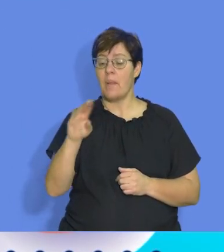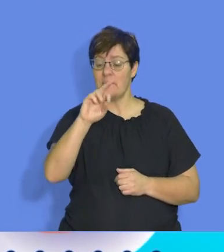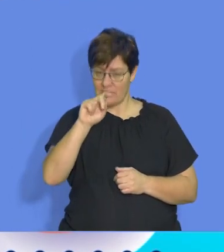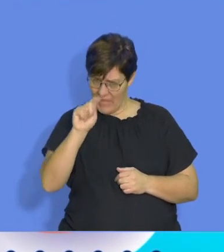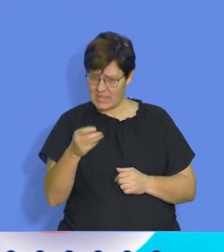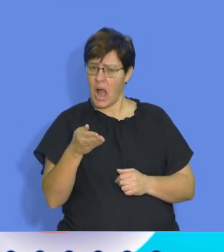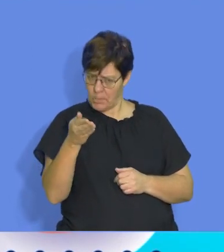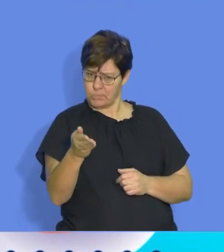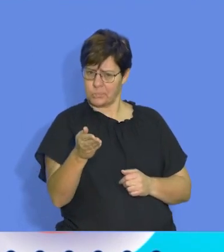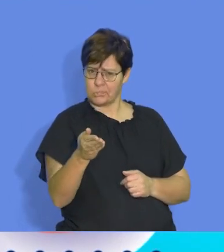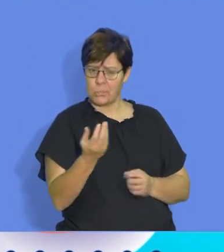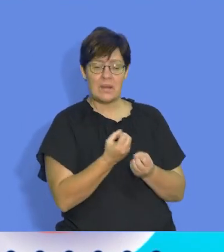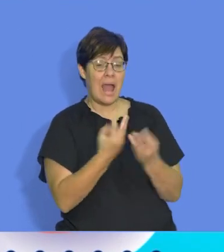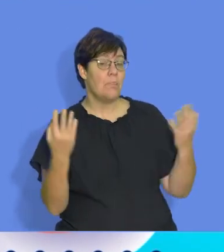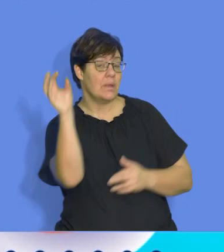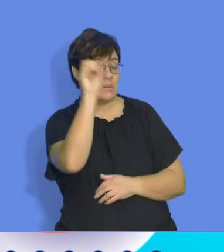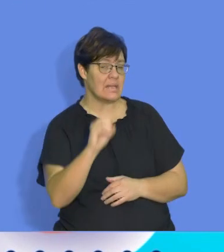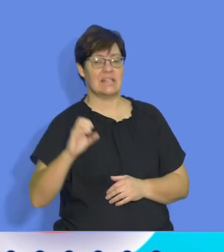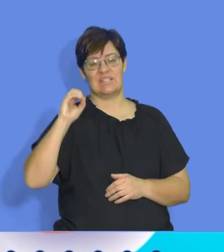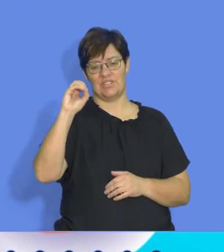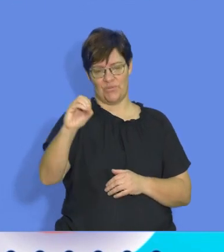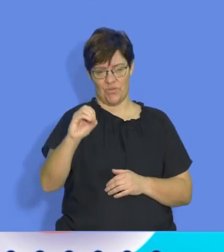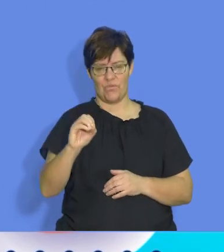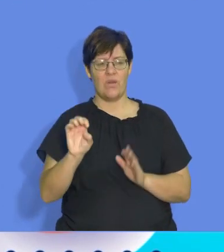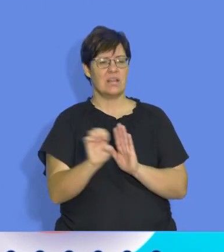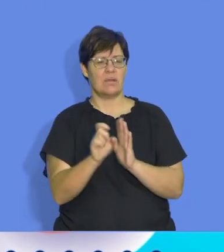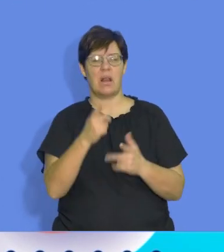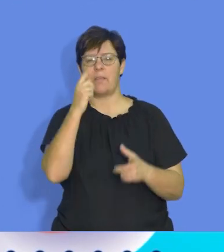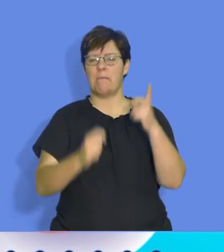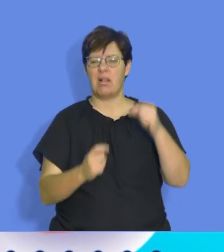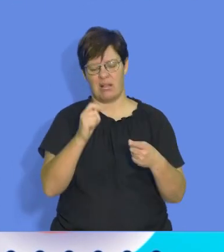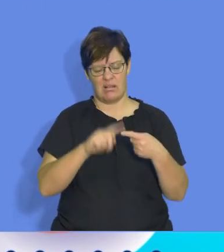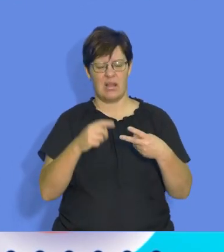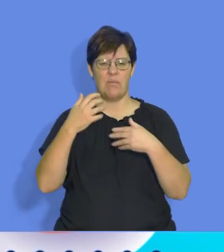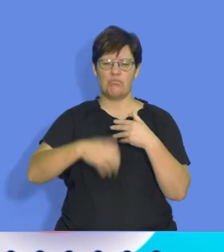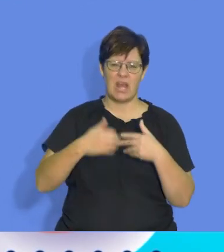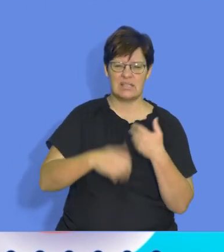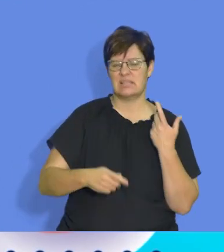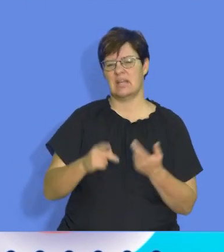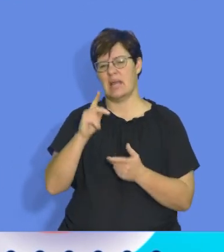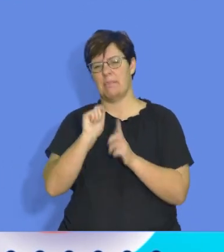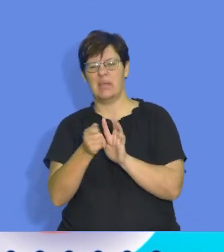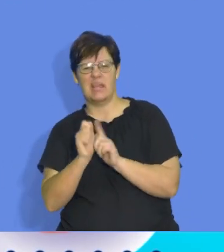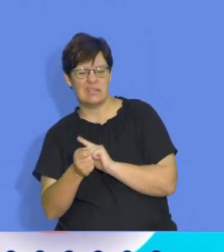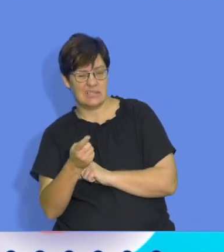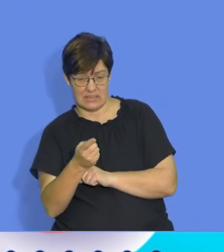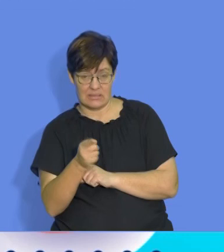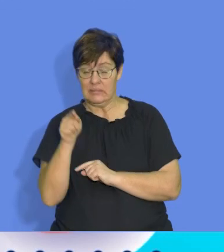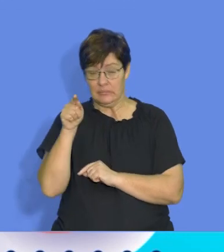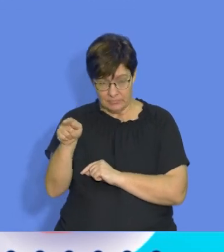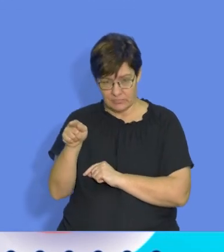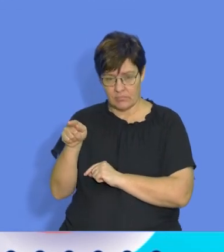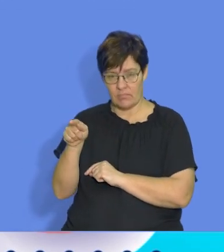gave you examples of them before. One that I can just think of is milk, bread, beans, etc. Those